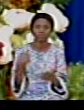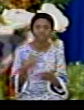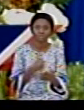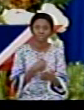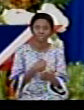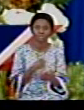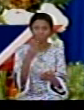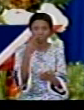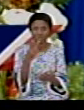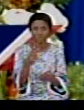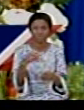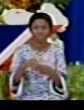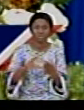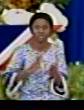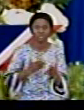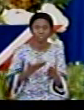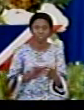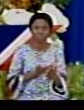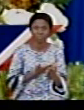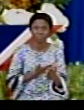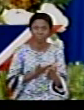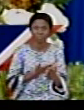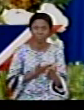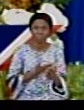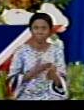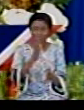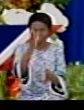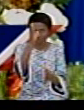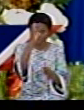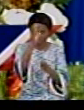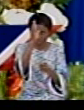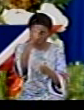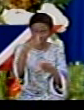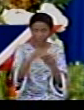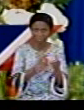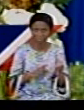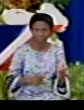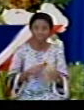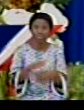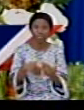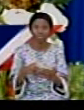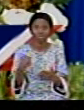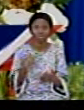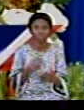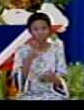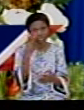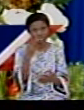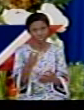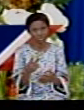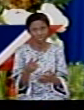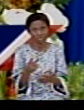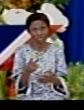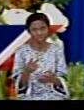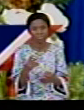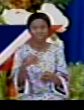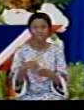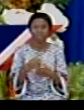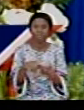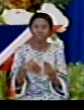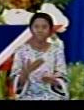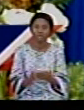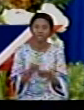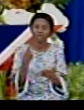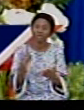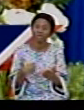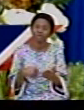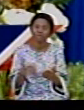our leader, in our father, in the Lord, all we see in all the overseers put